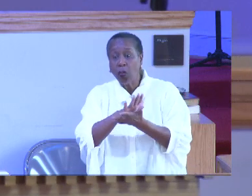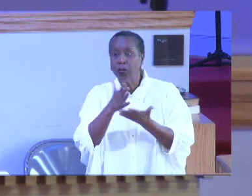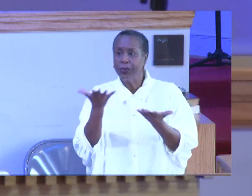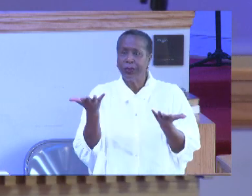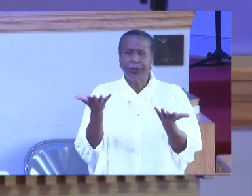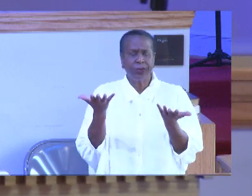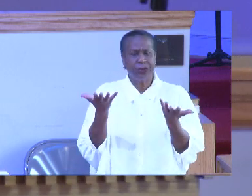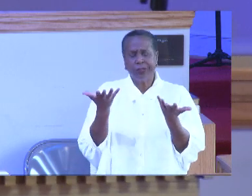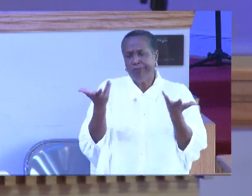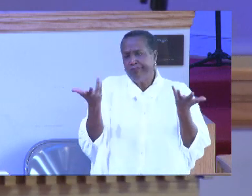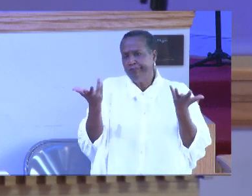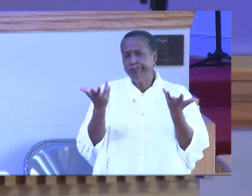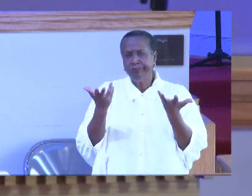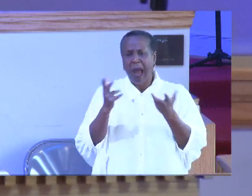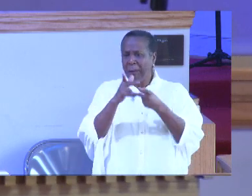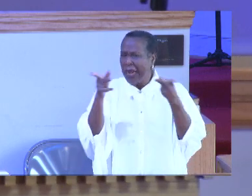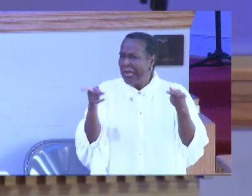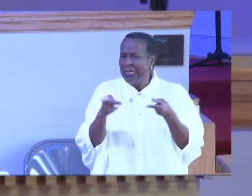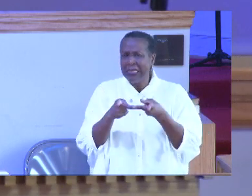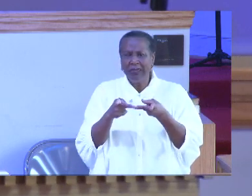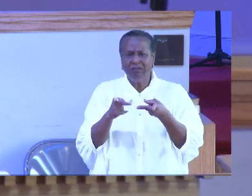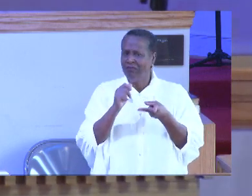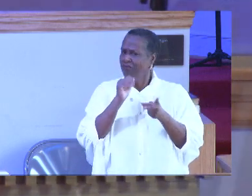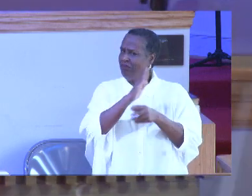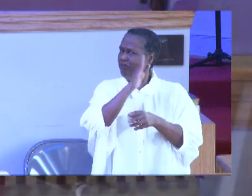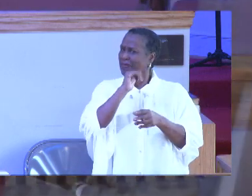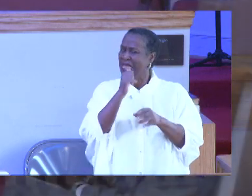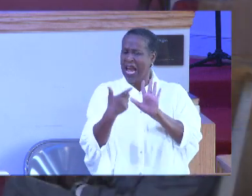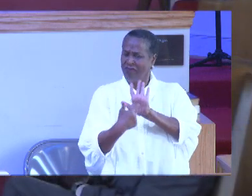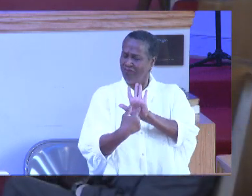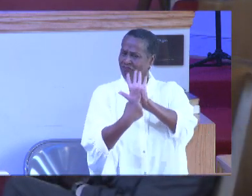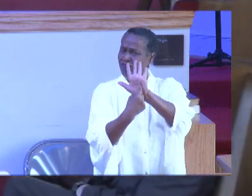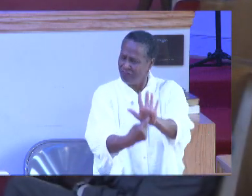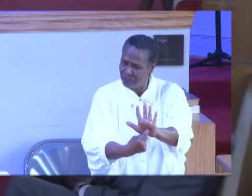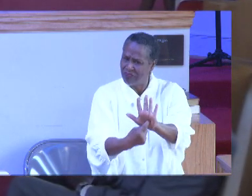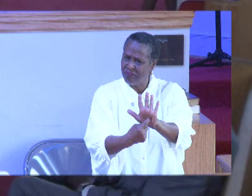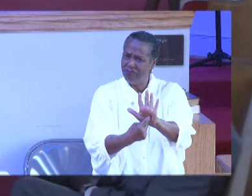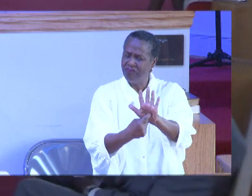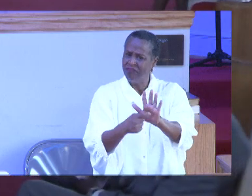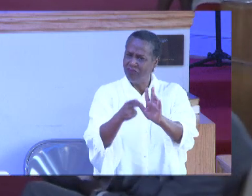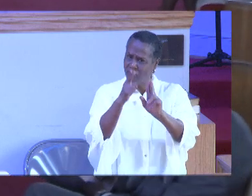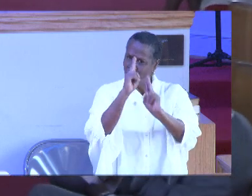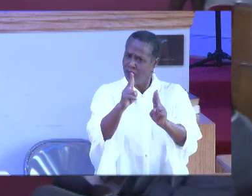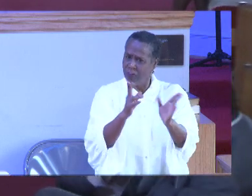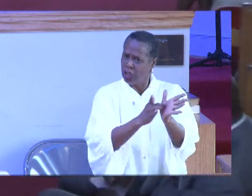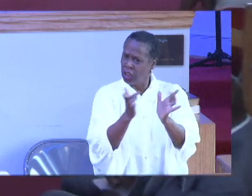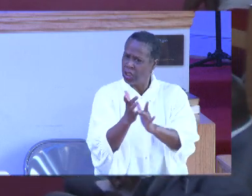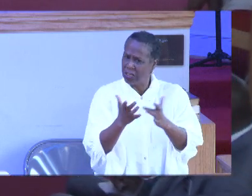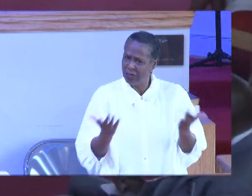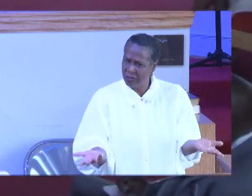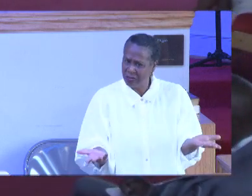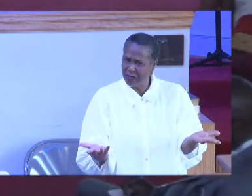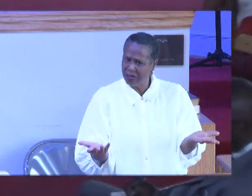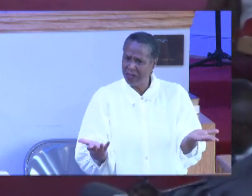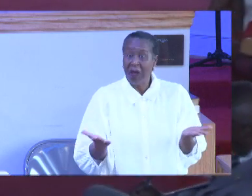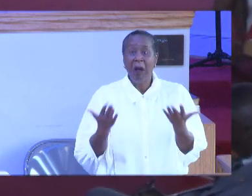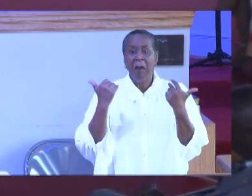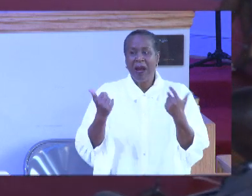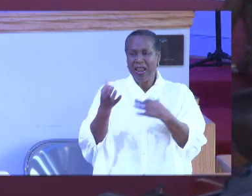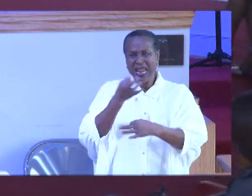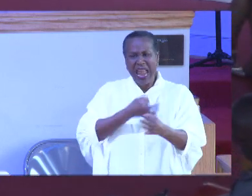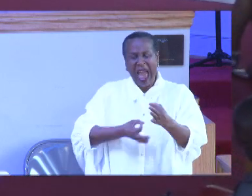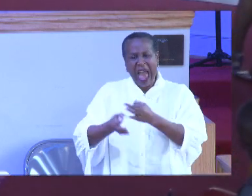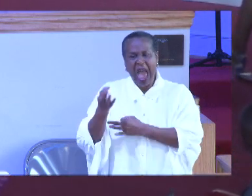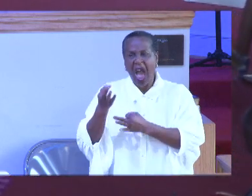longer reflect the piety and the person of the Christ, but are now driven by